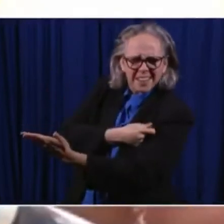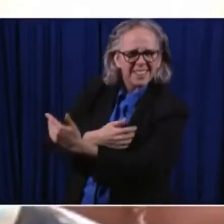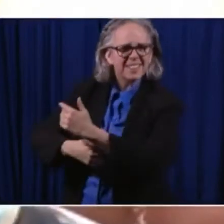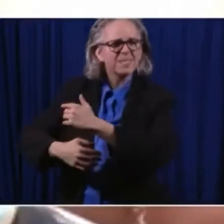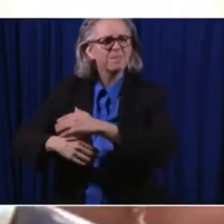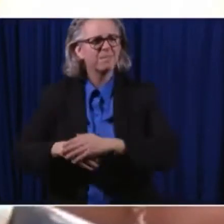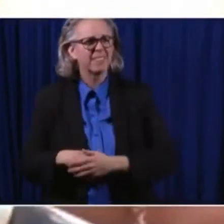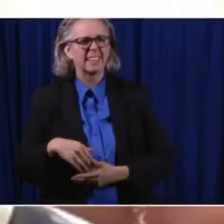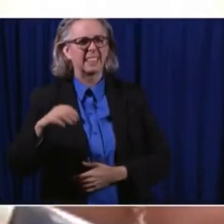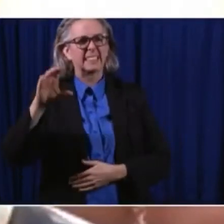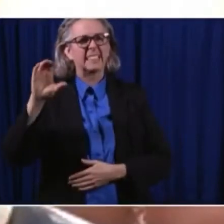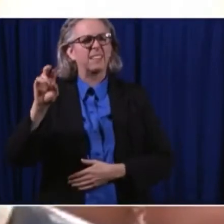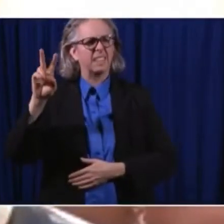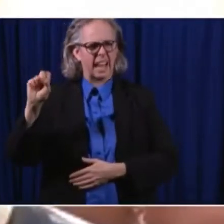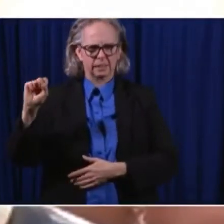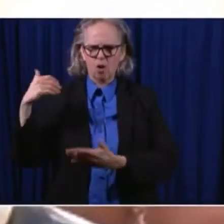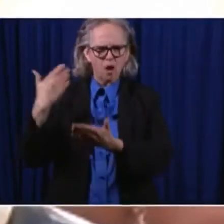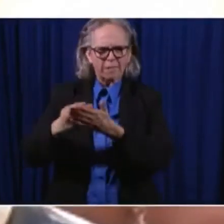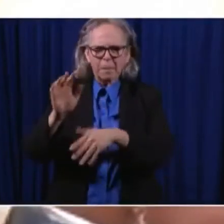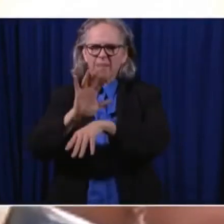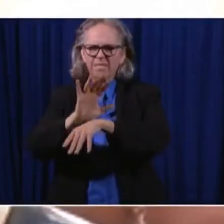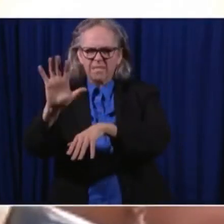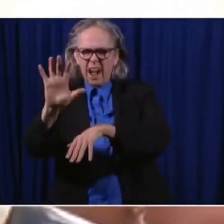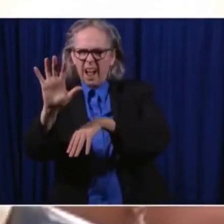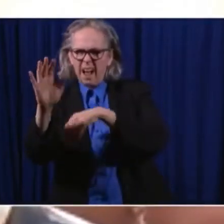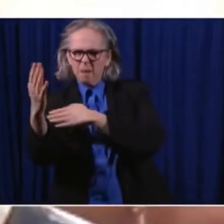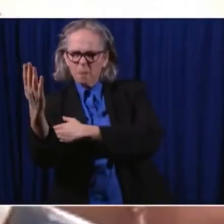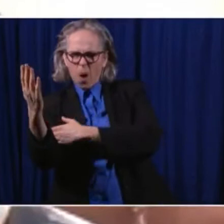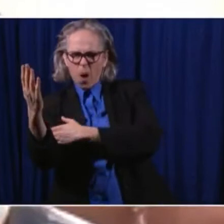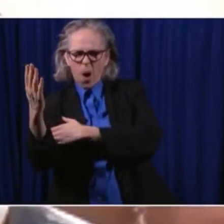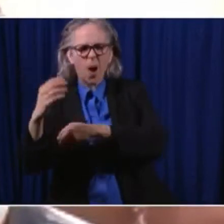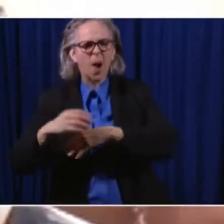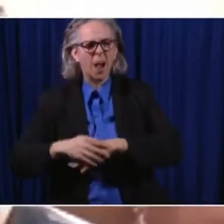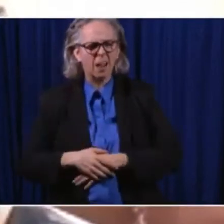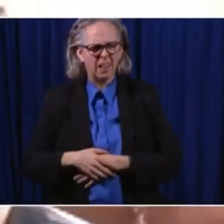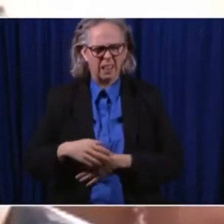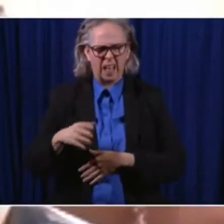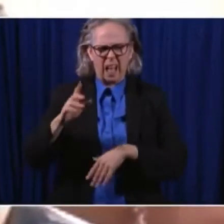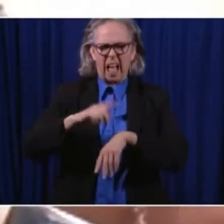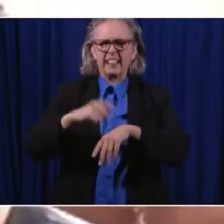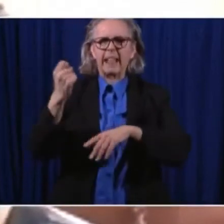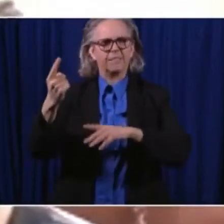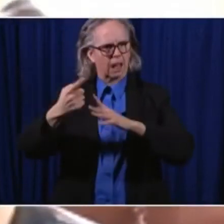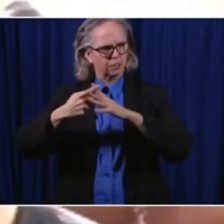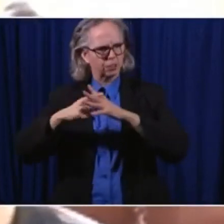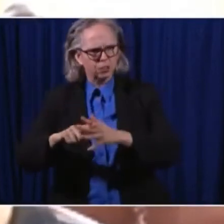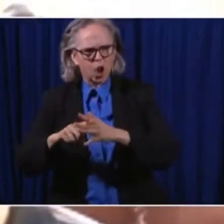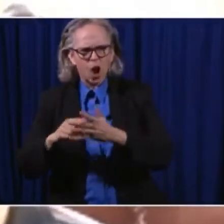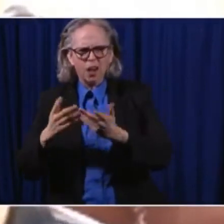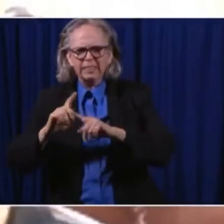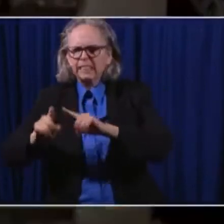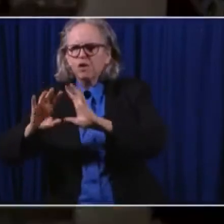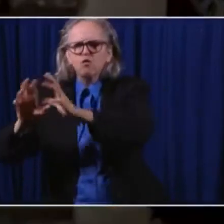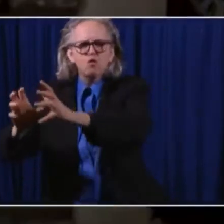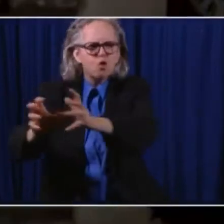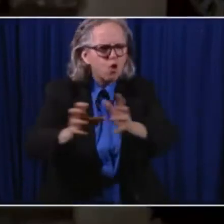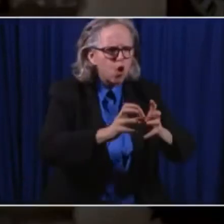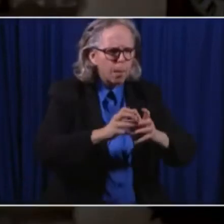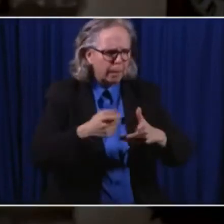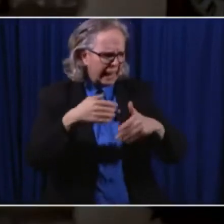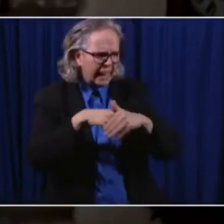here around 10 a.m. and we started rolling out on the units around 11. So go